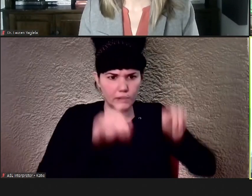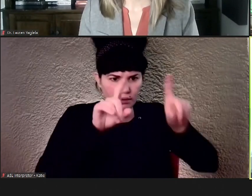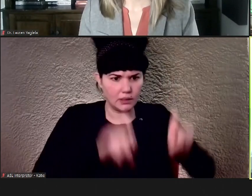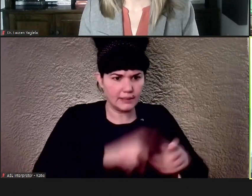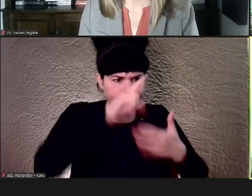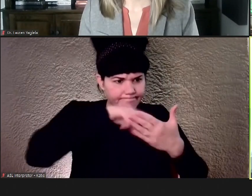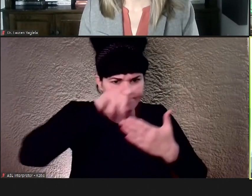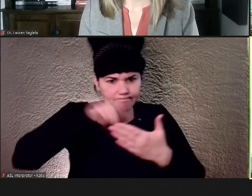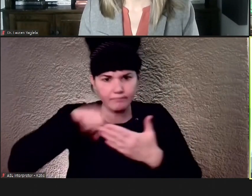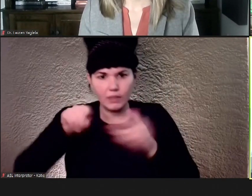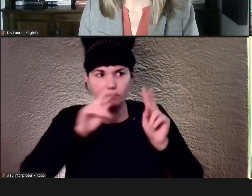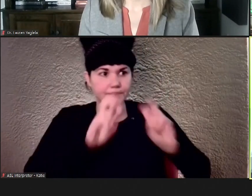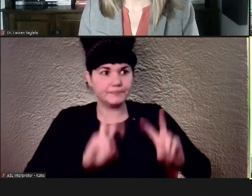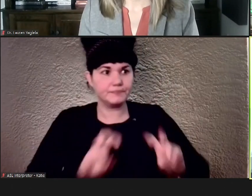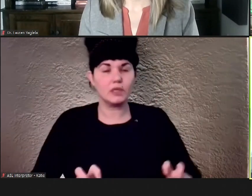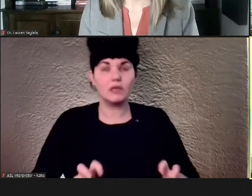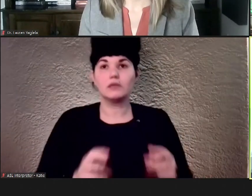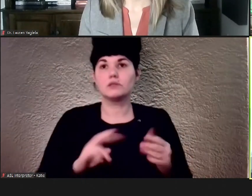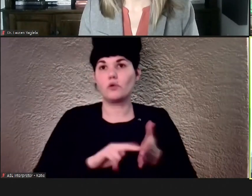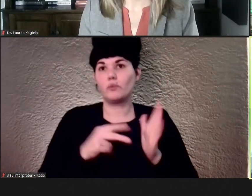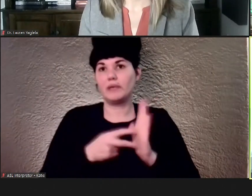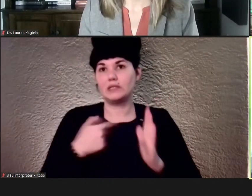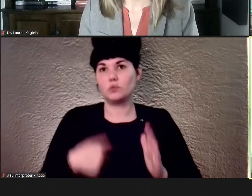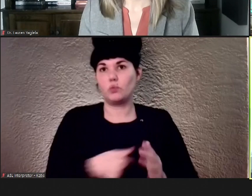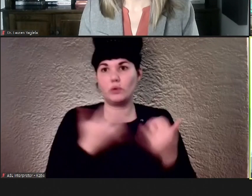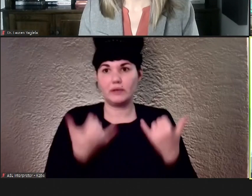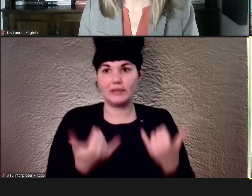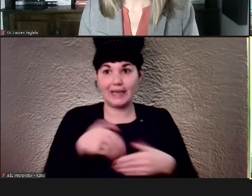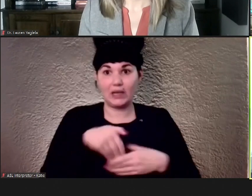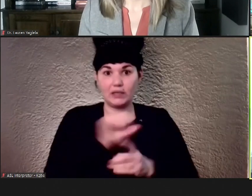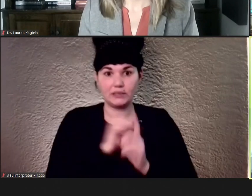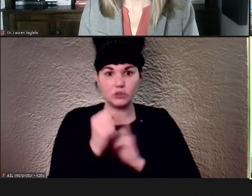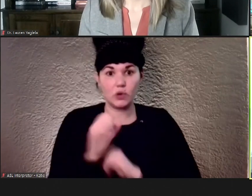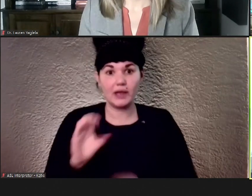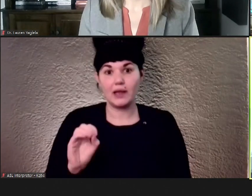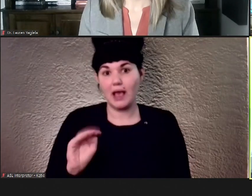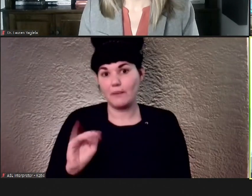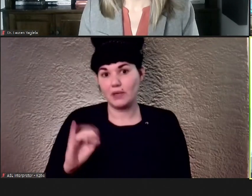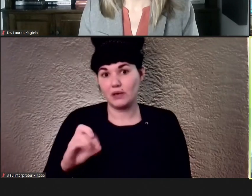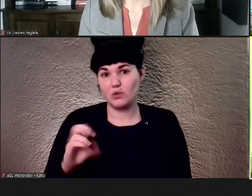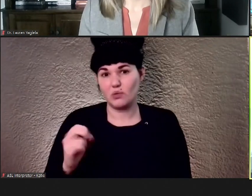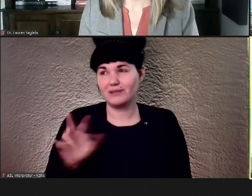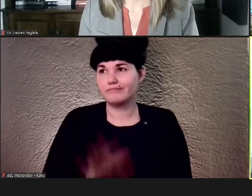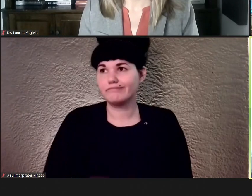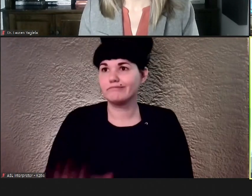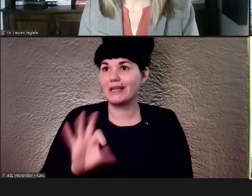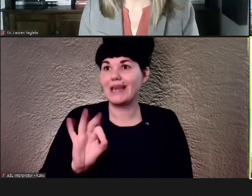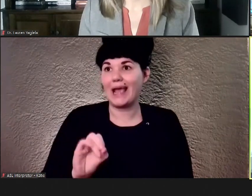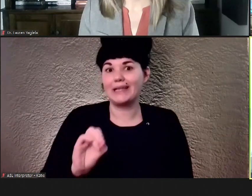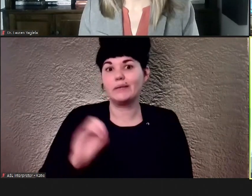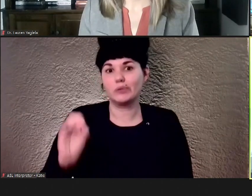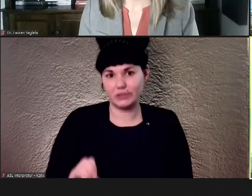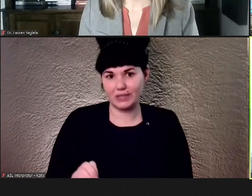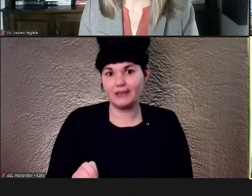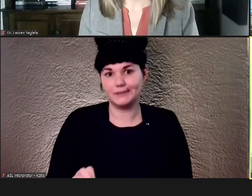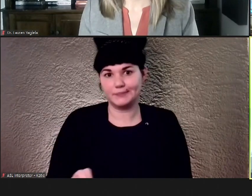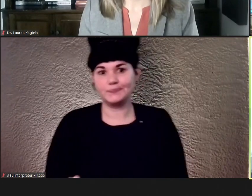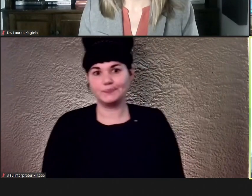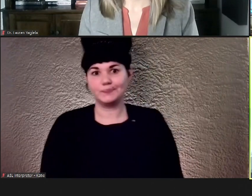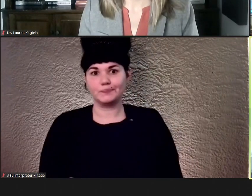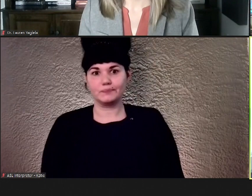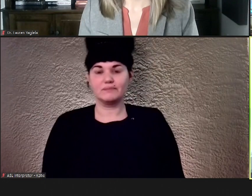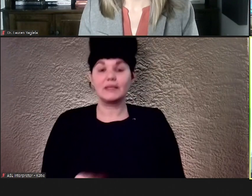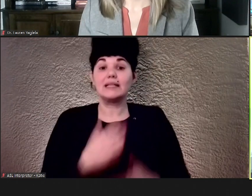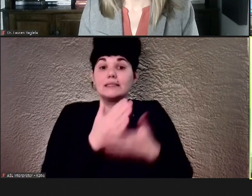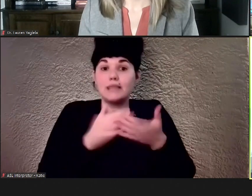we're likely in a situation where Omicron is somewhere around 90% in some regions